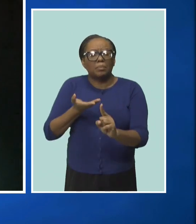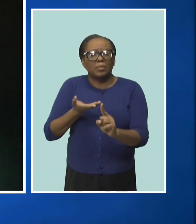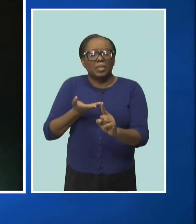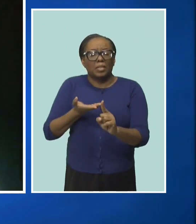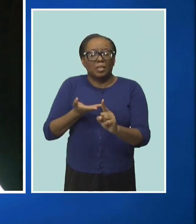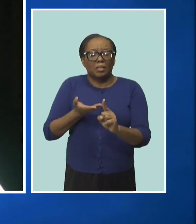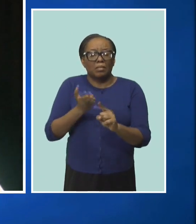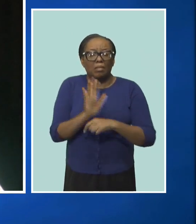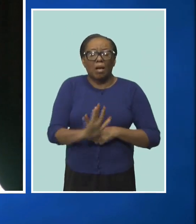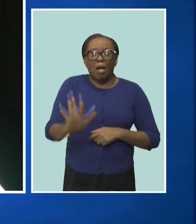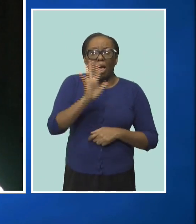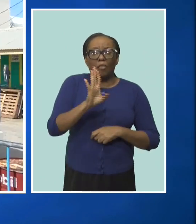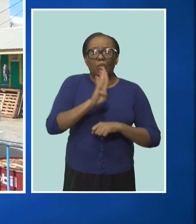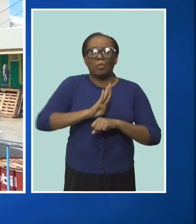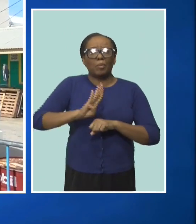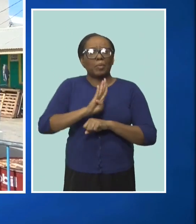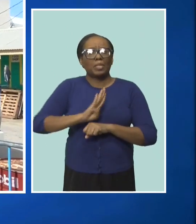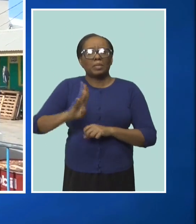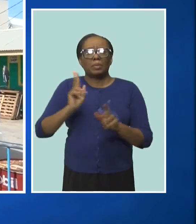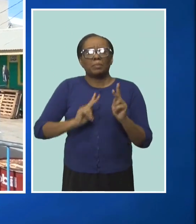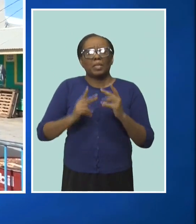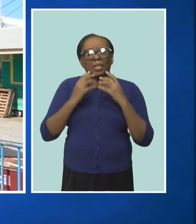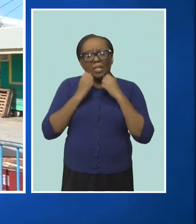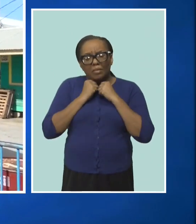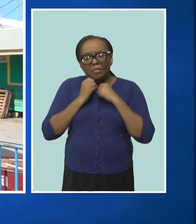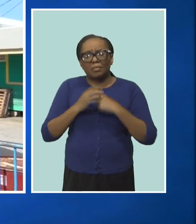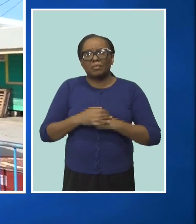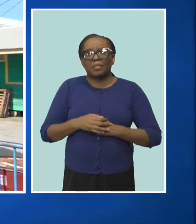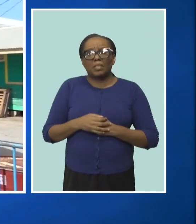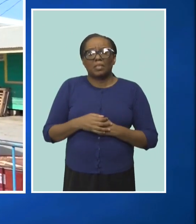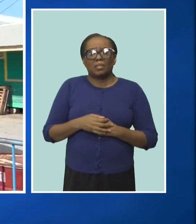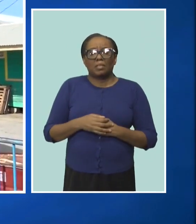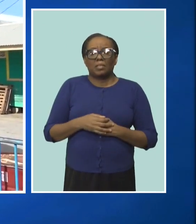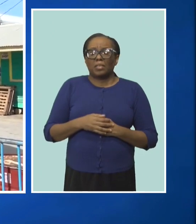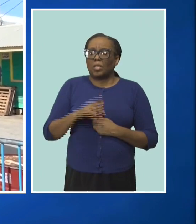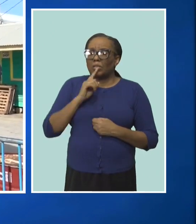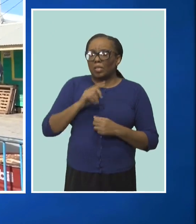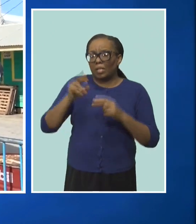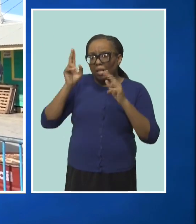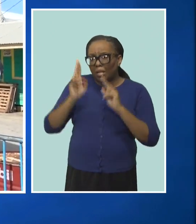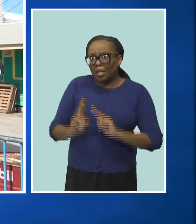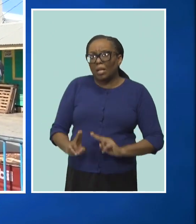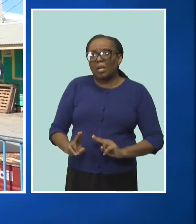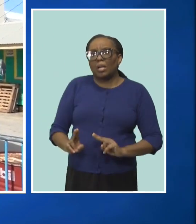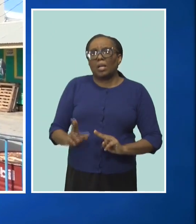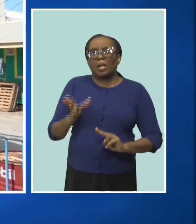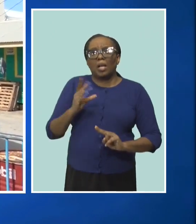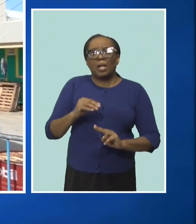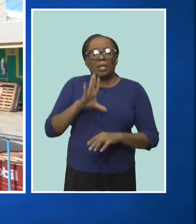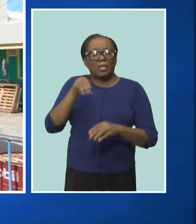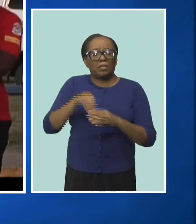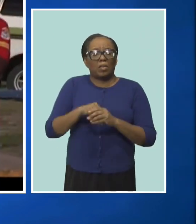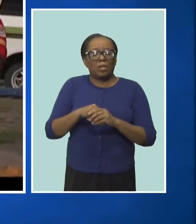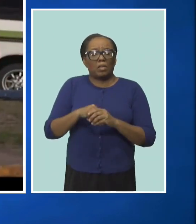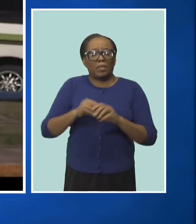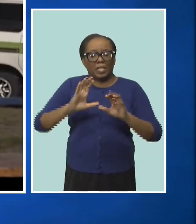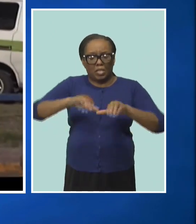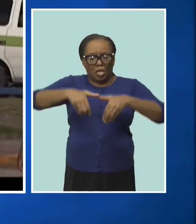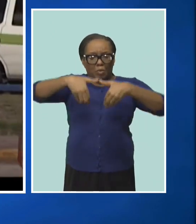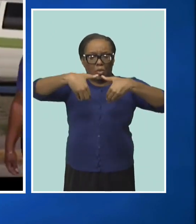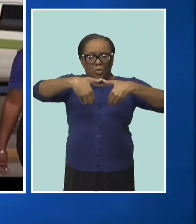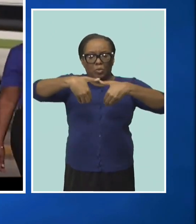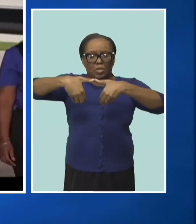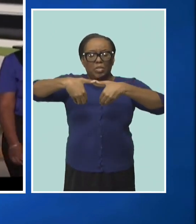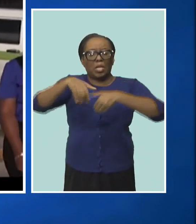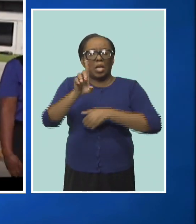and throughout Barbados in general. Inspector Innis was a prominent member of the Domino fraternity. He was president